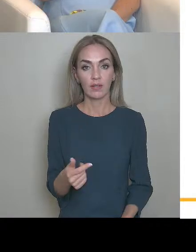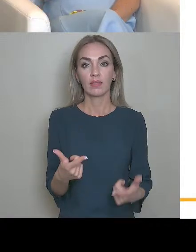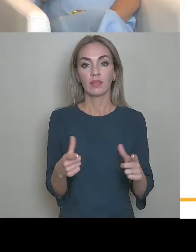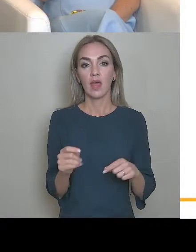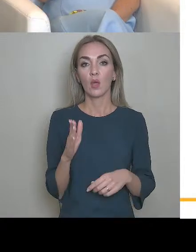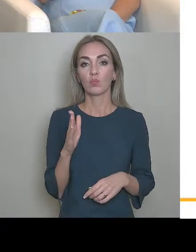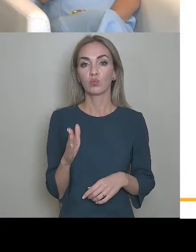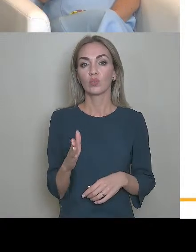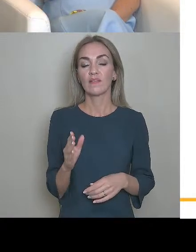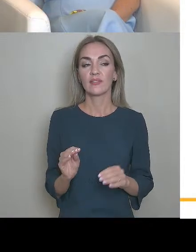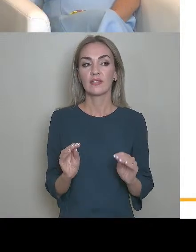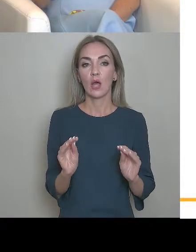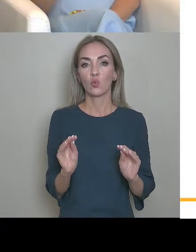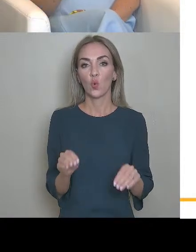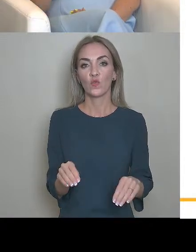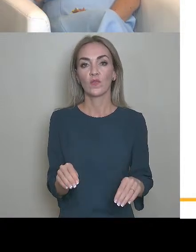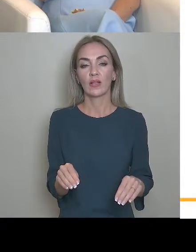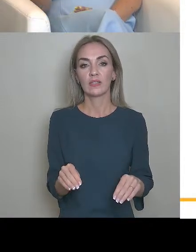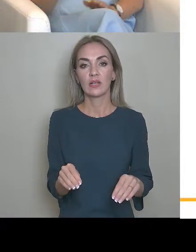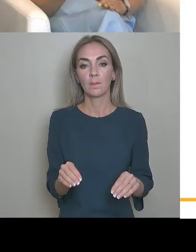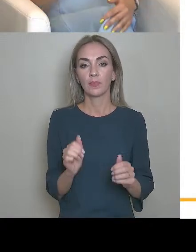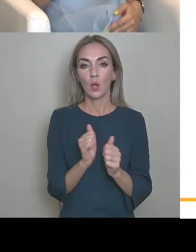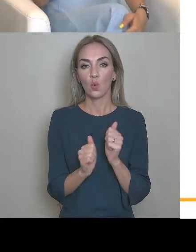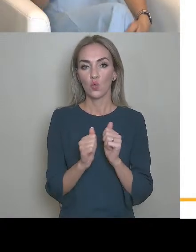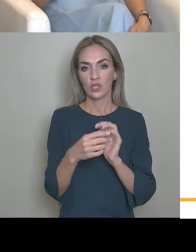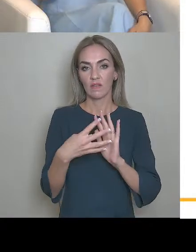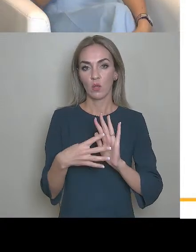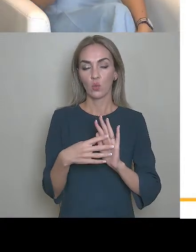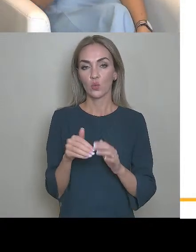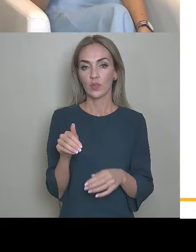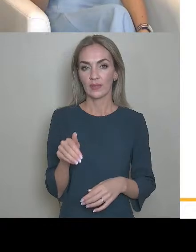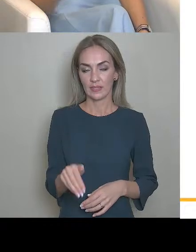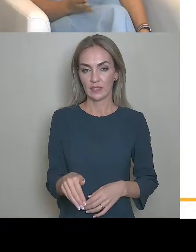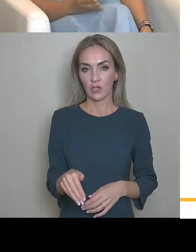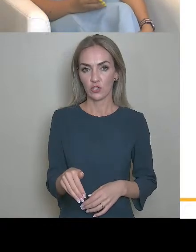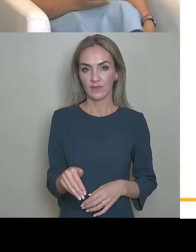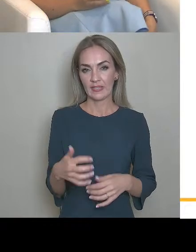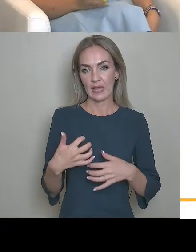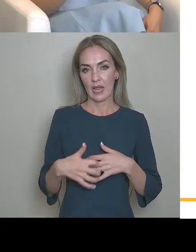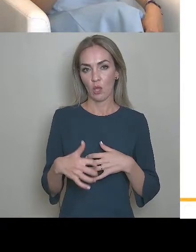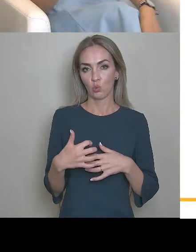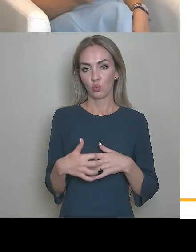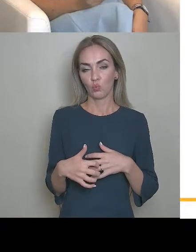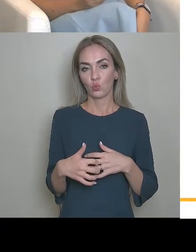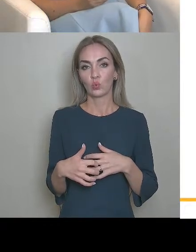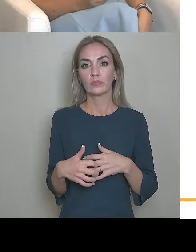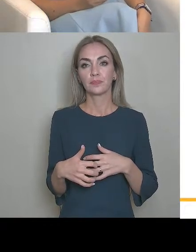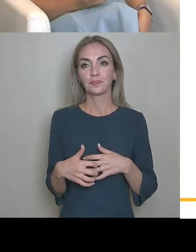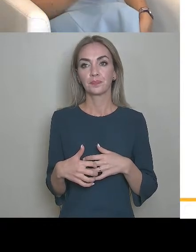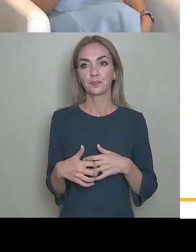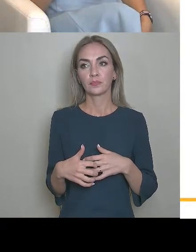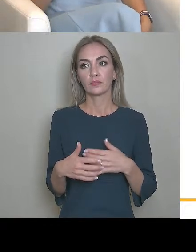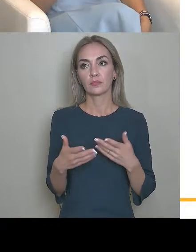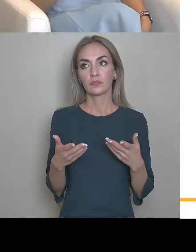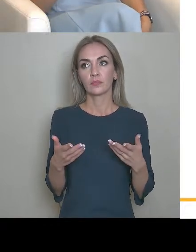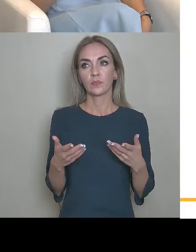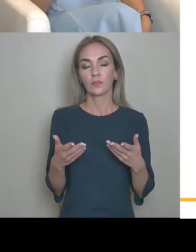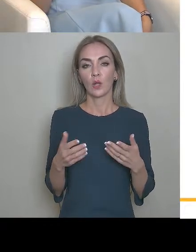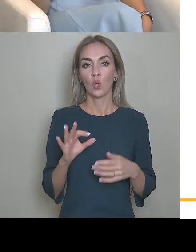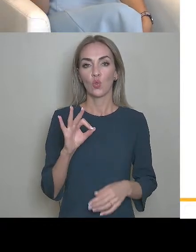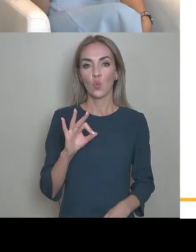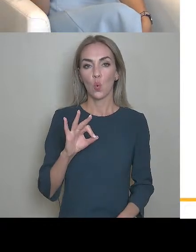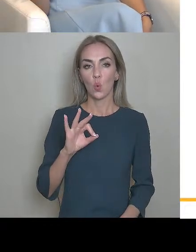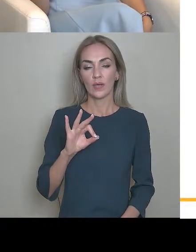11,000 people residing in certain place,